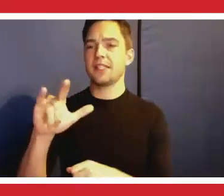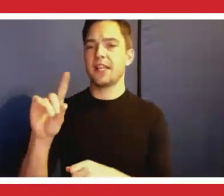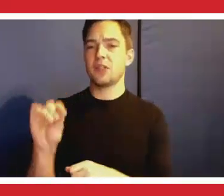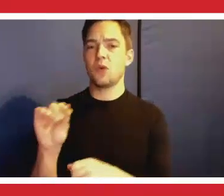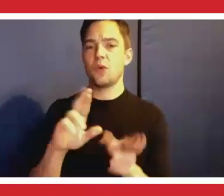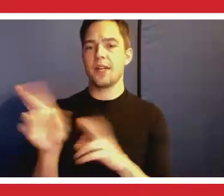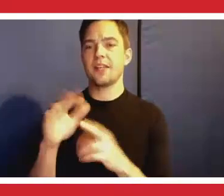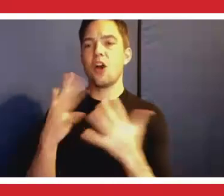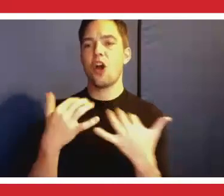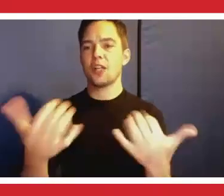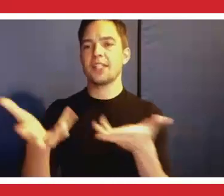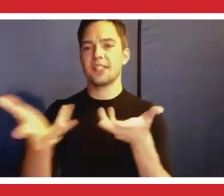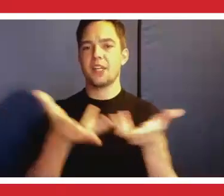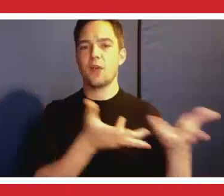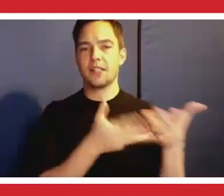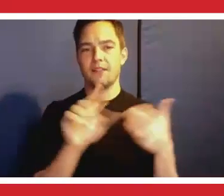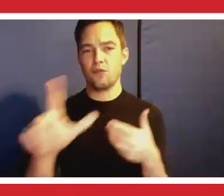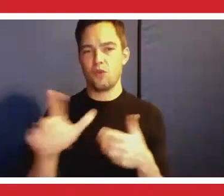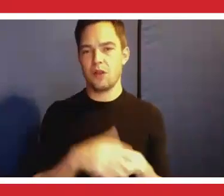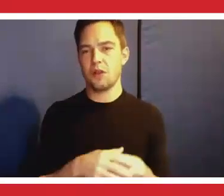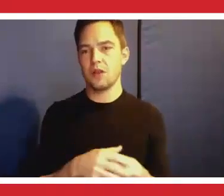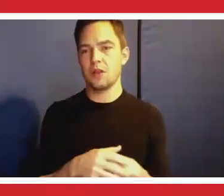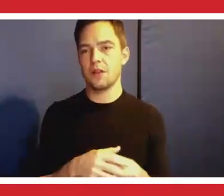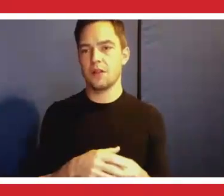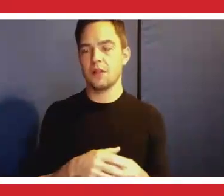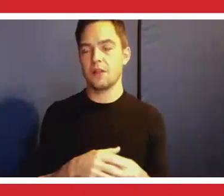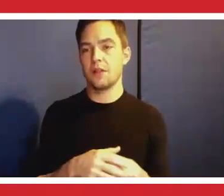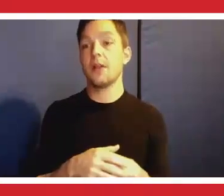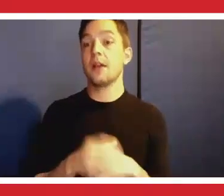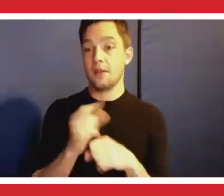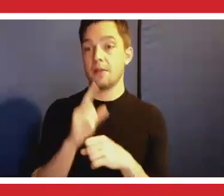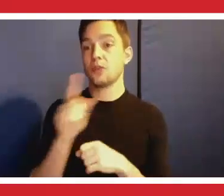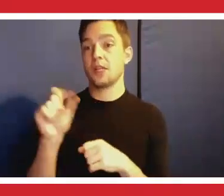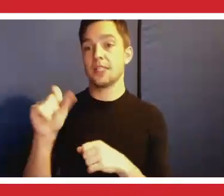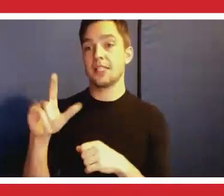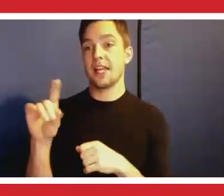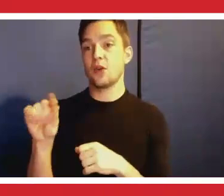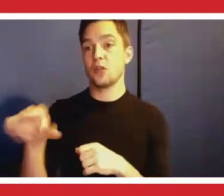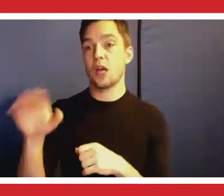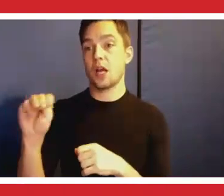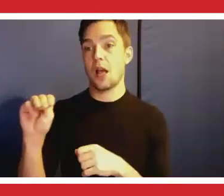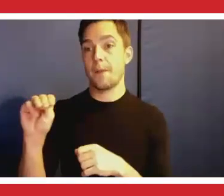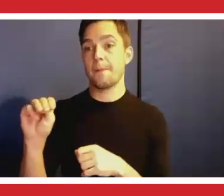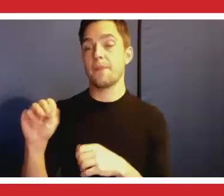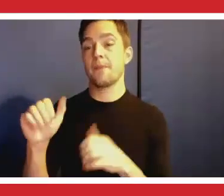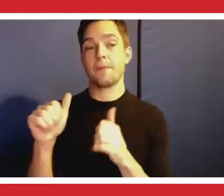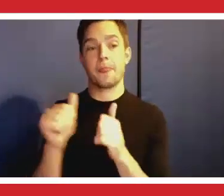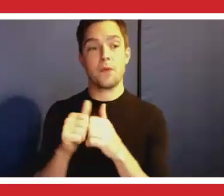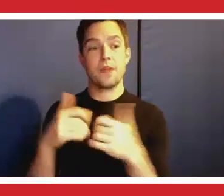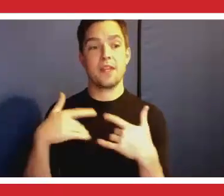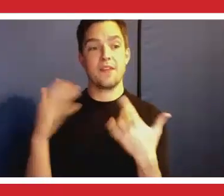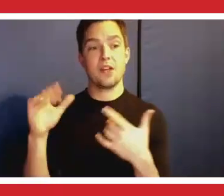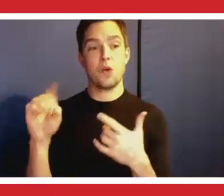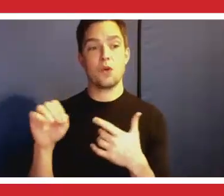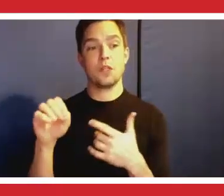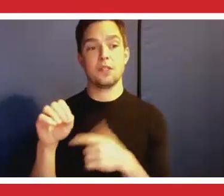audience interactive tool, and make sure that you've got slido.com with the event code Future